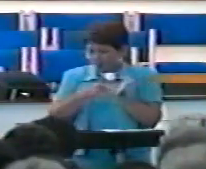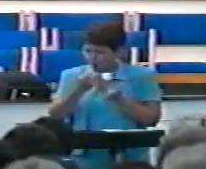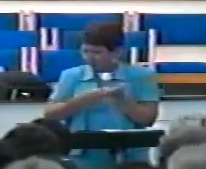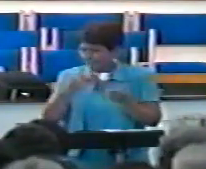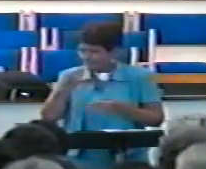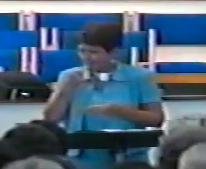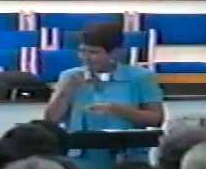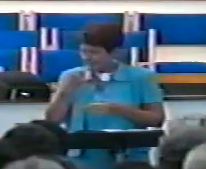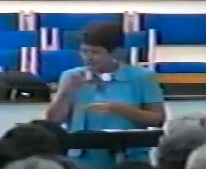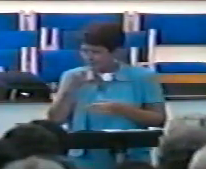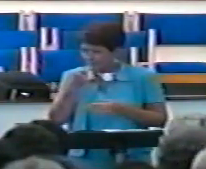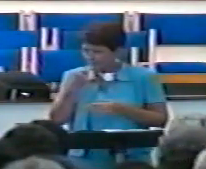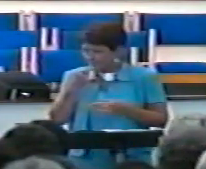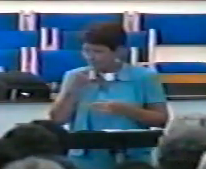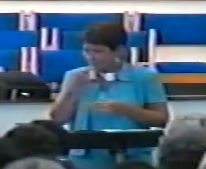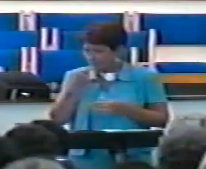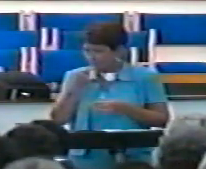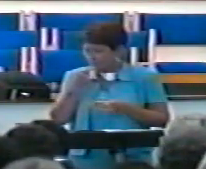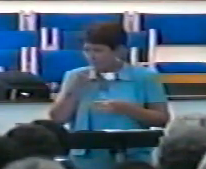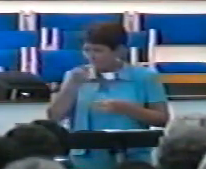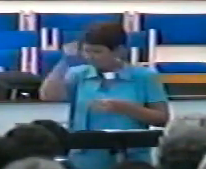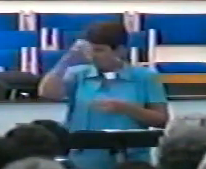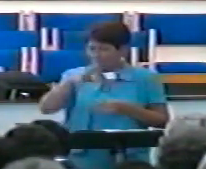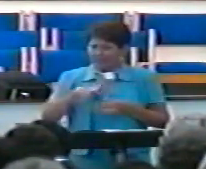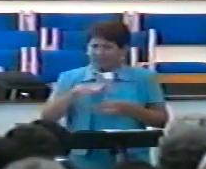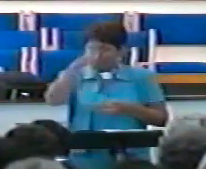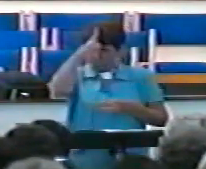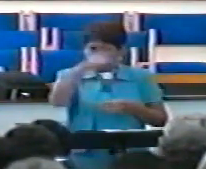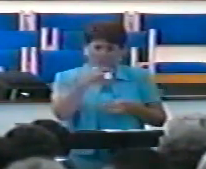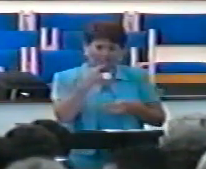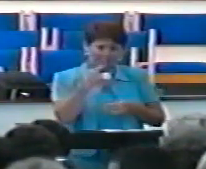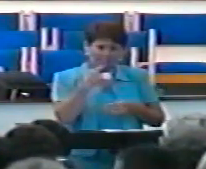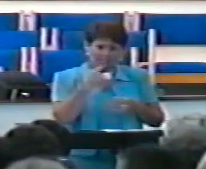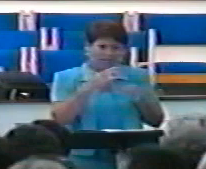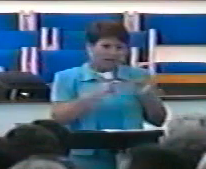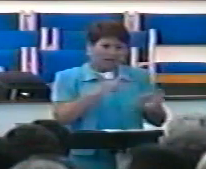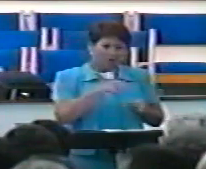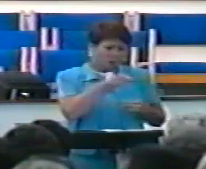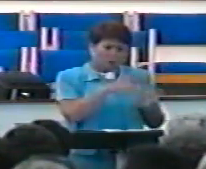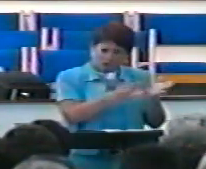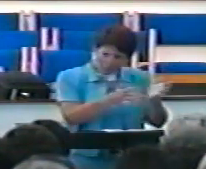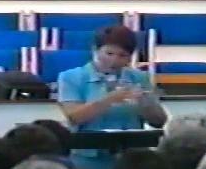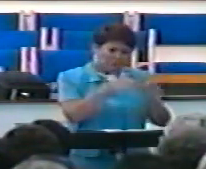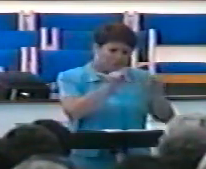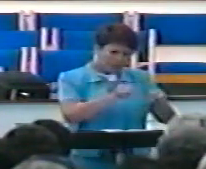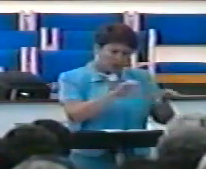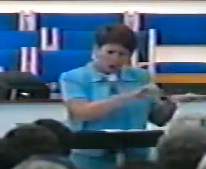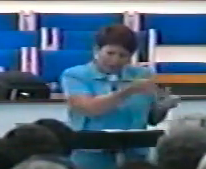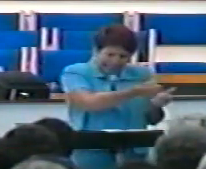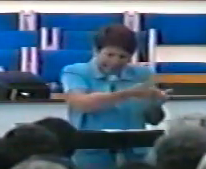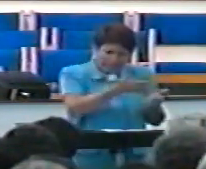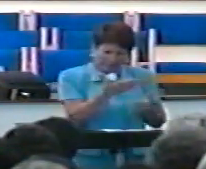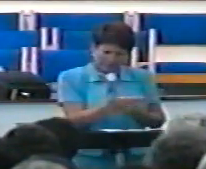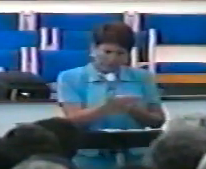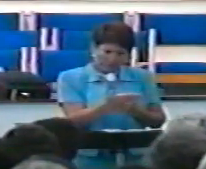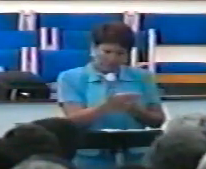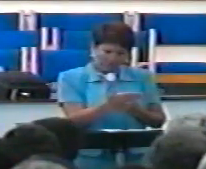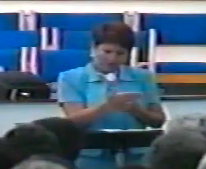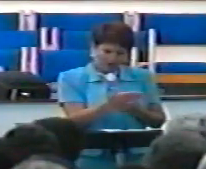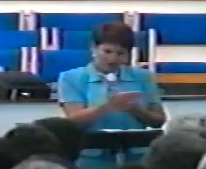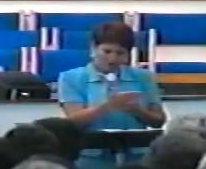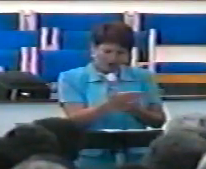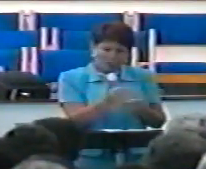But if thou canst do anything, watch how the wording is changed here. It goes from